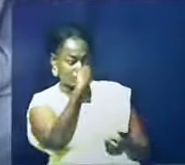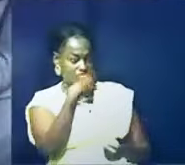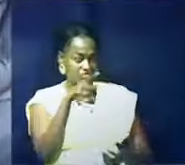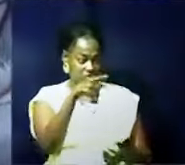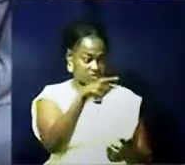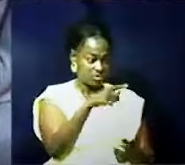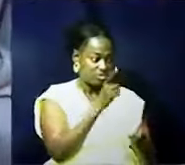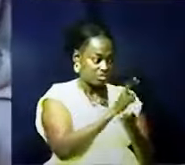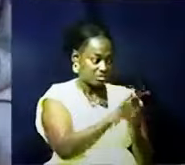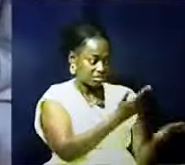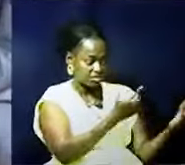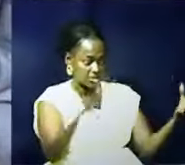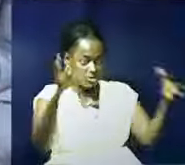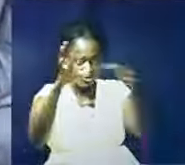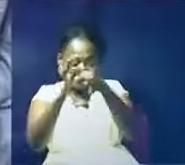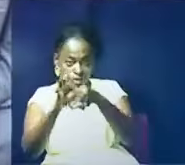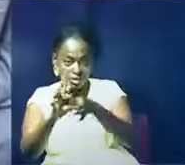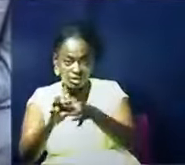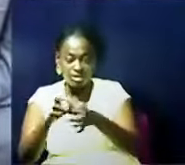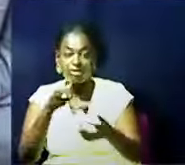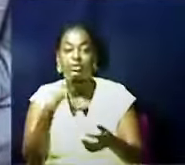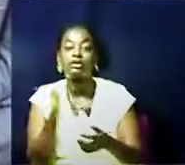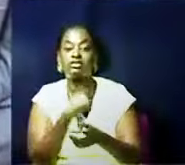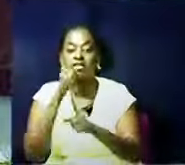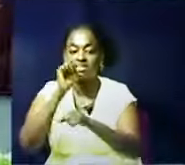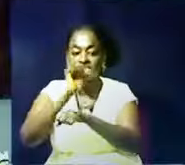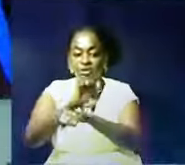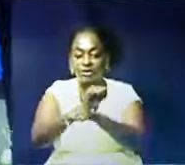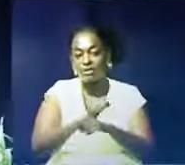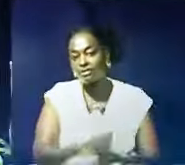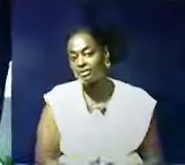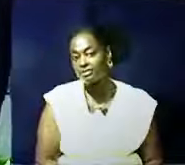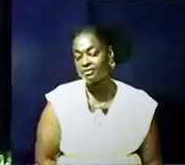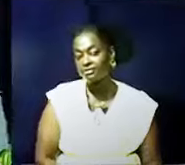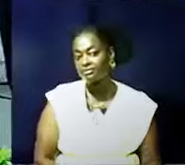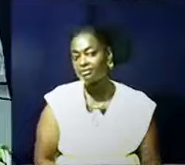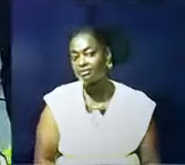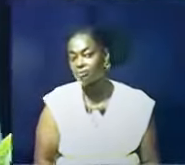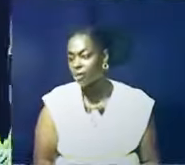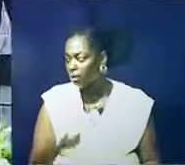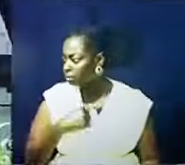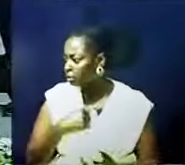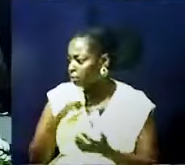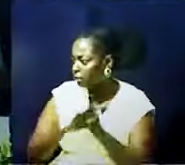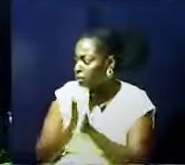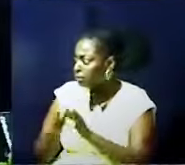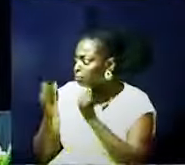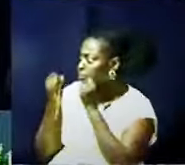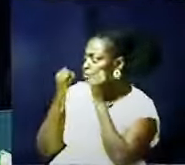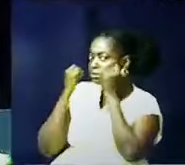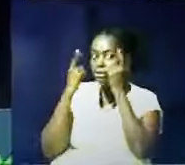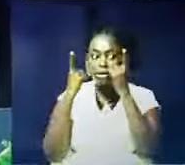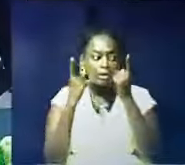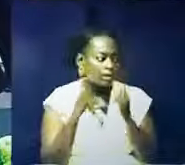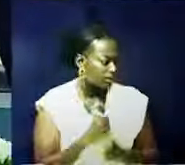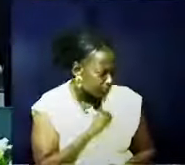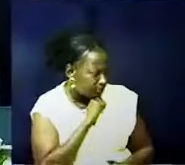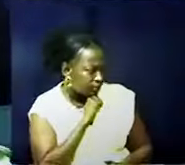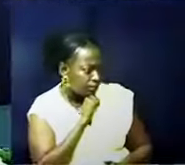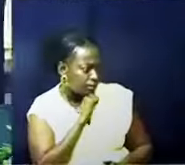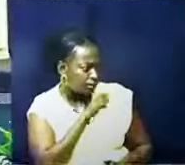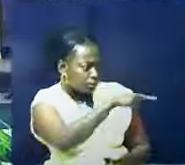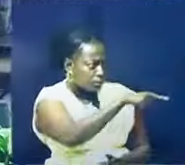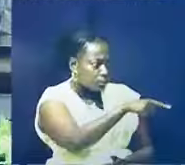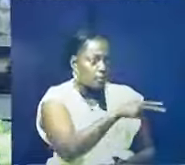came. You are a newcomer. I was surprised. Hey, you were eating. Who did he? Then this